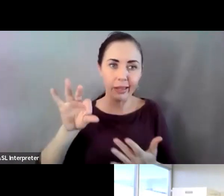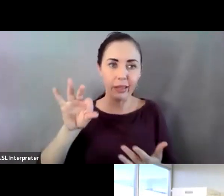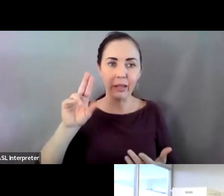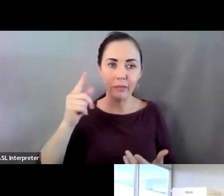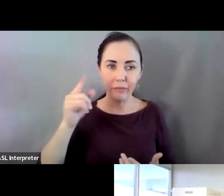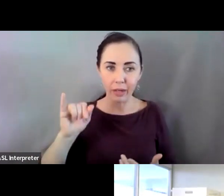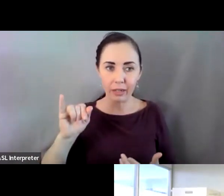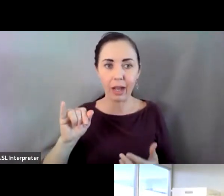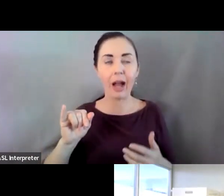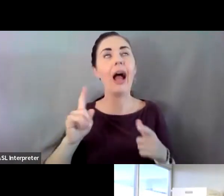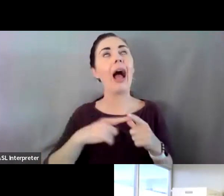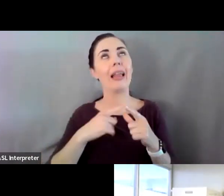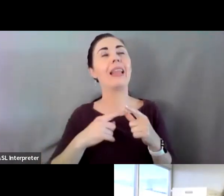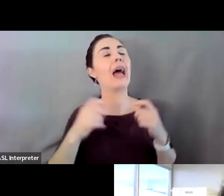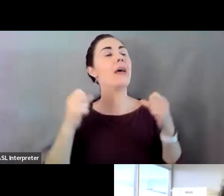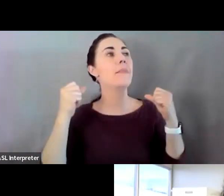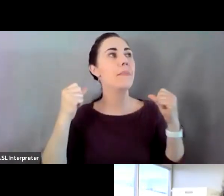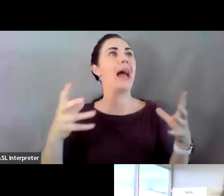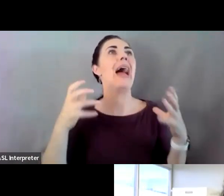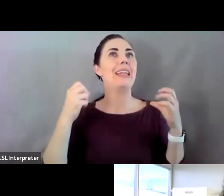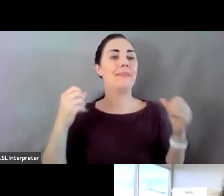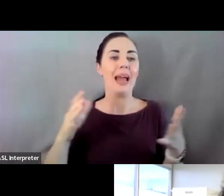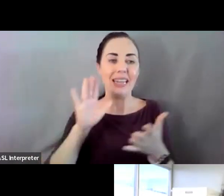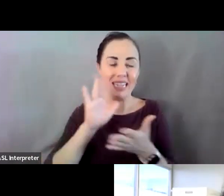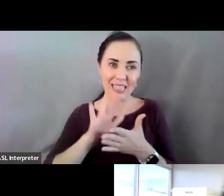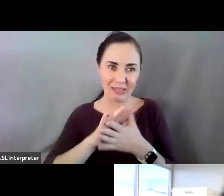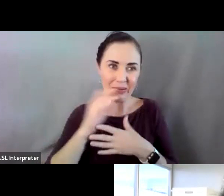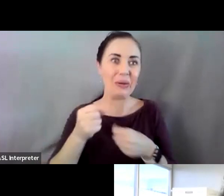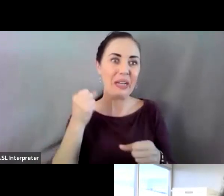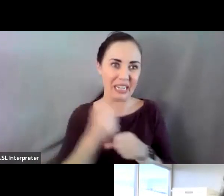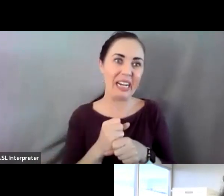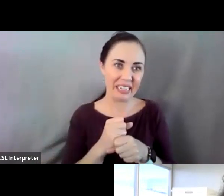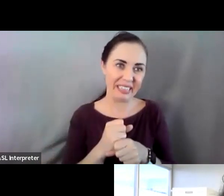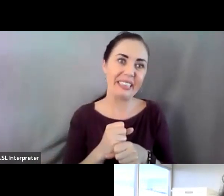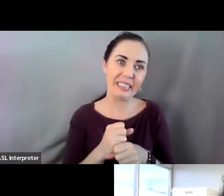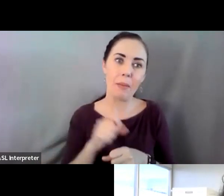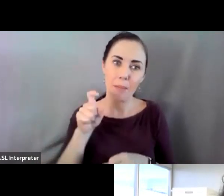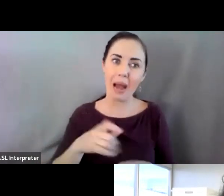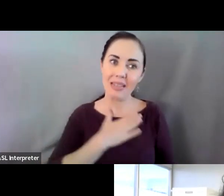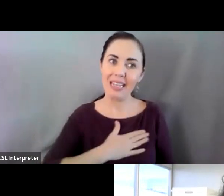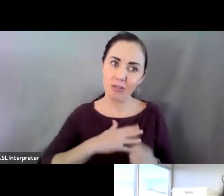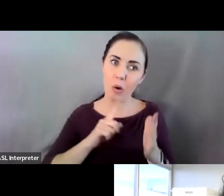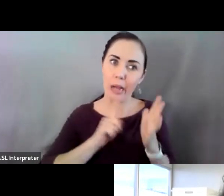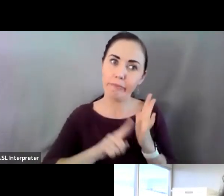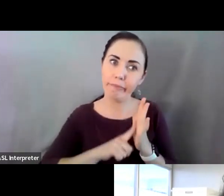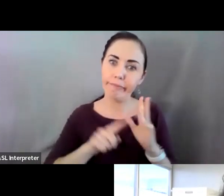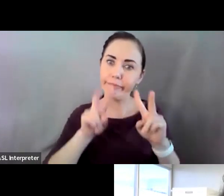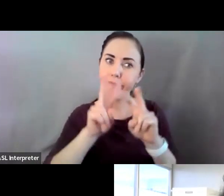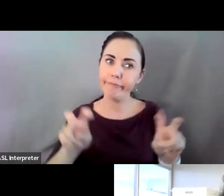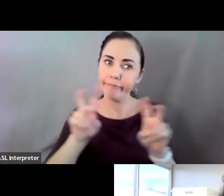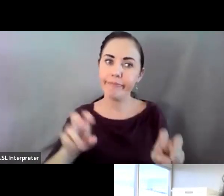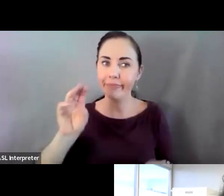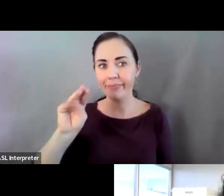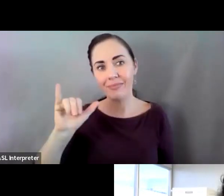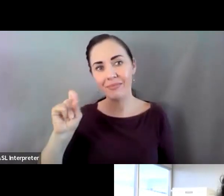lots of school beyond that. So you have to really like your mysteries. But there are opportunities,